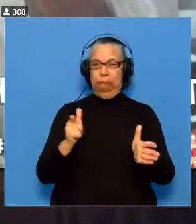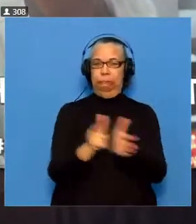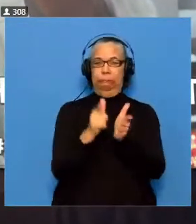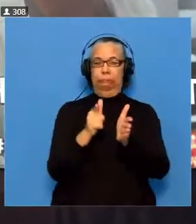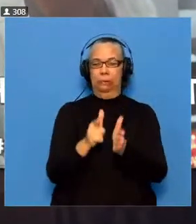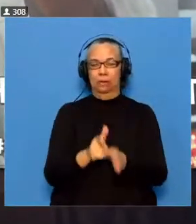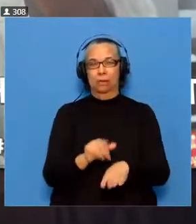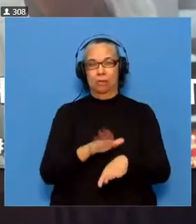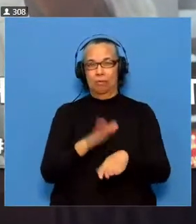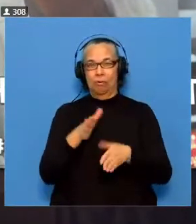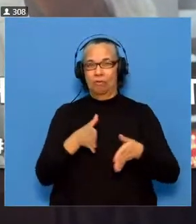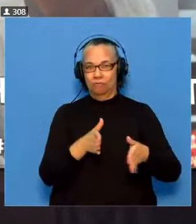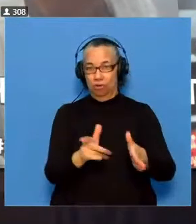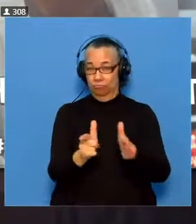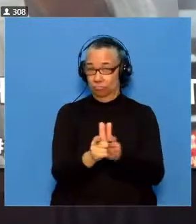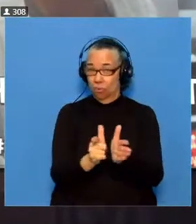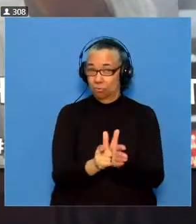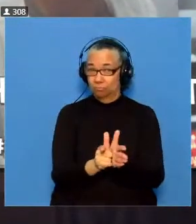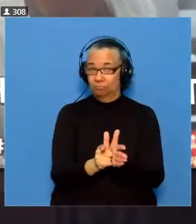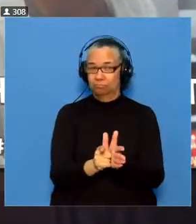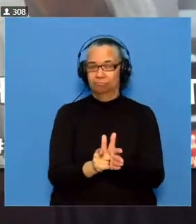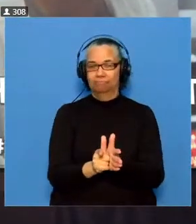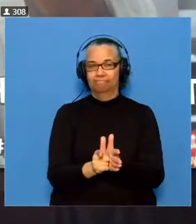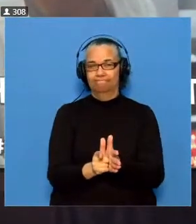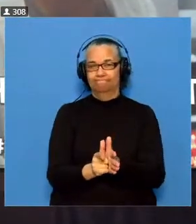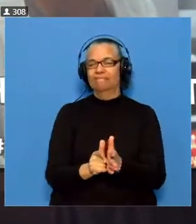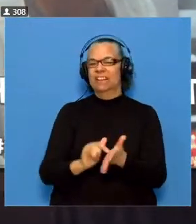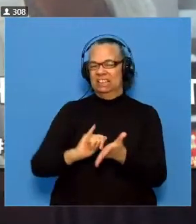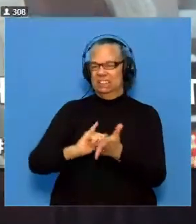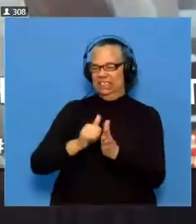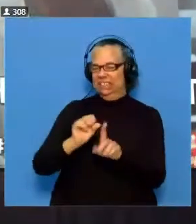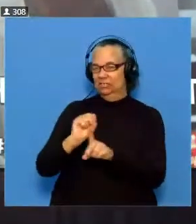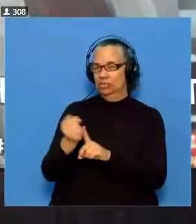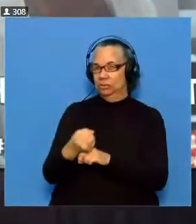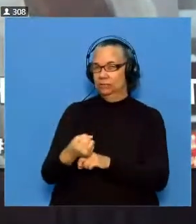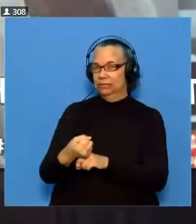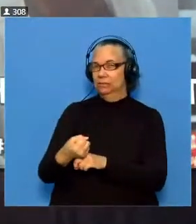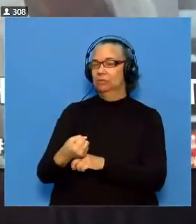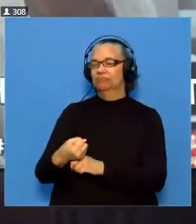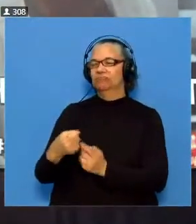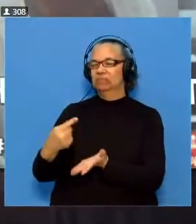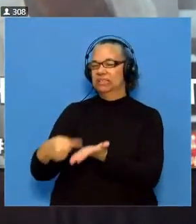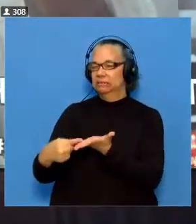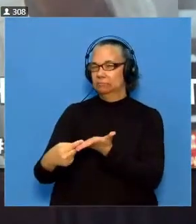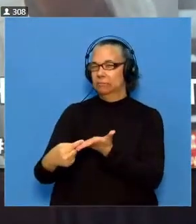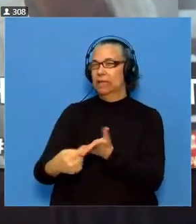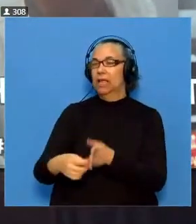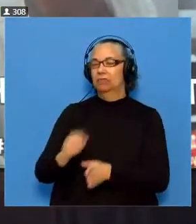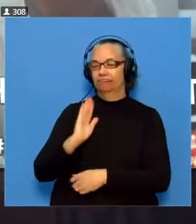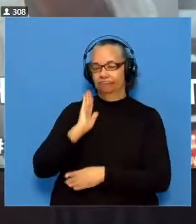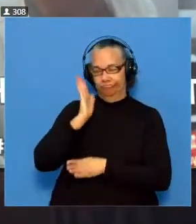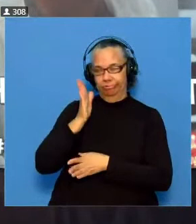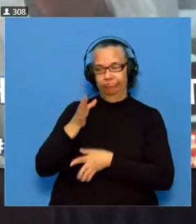curfew. These matters are being dealt with, and the persons will be before the courts in due course.